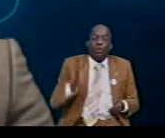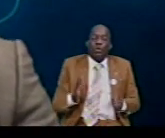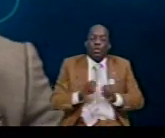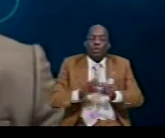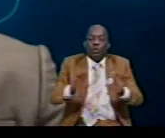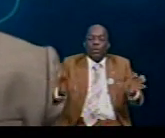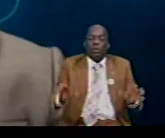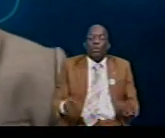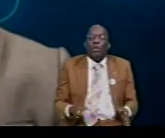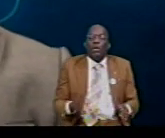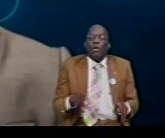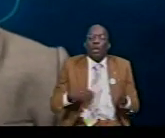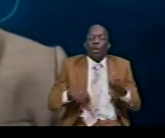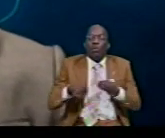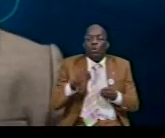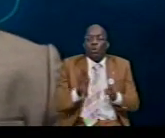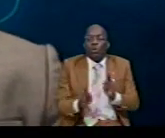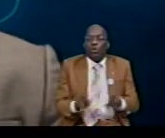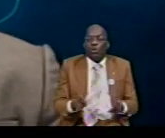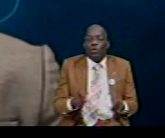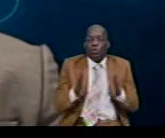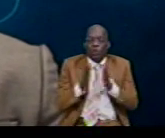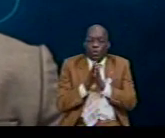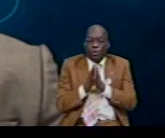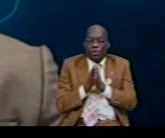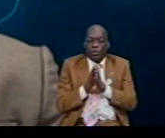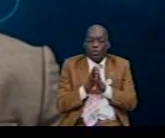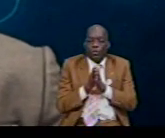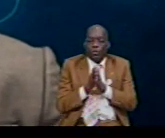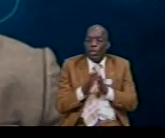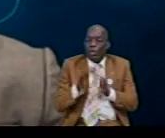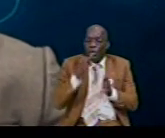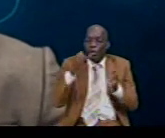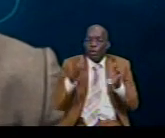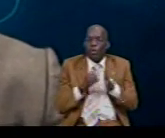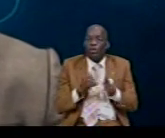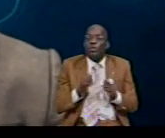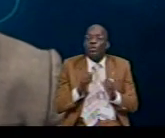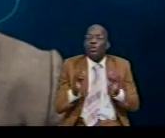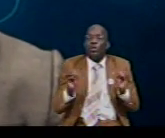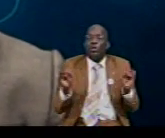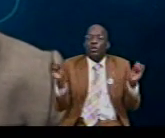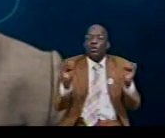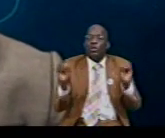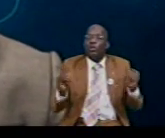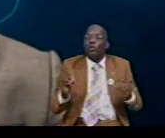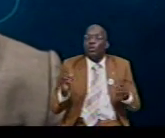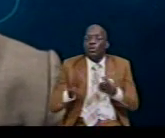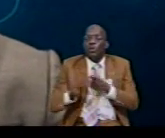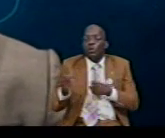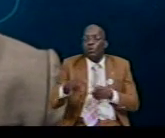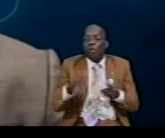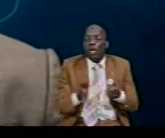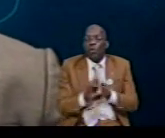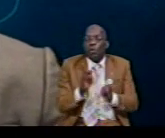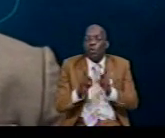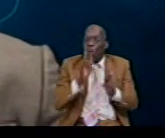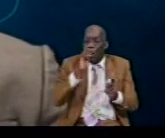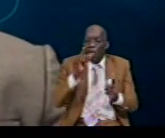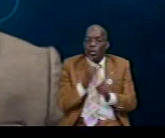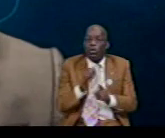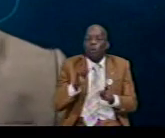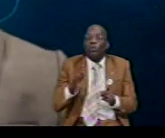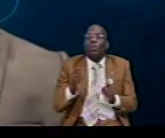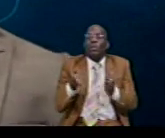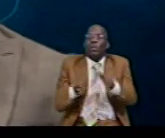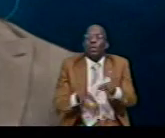and pray. Pray. Is it nothing to you that people are just dying? We need to pray that God will save these people.